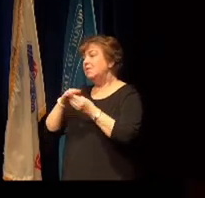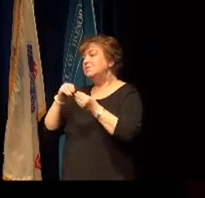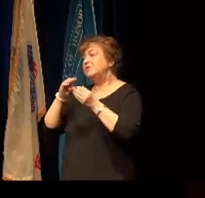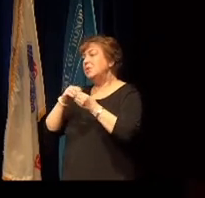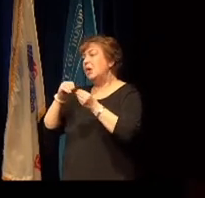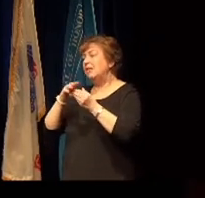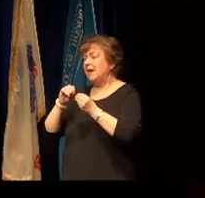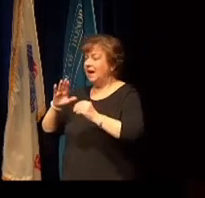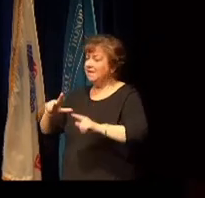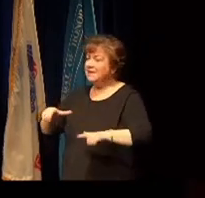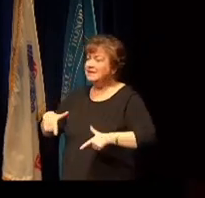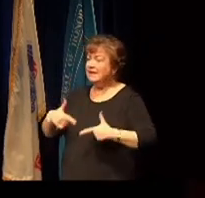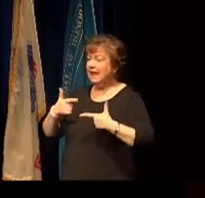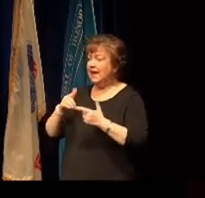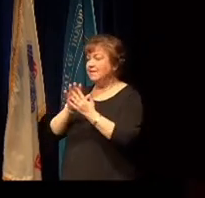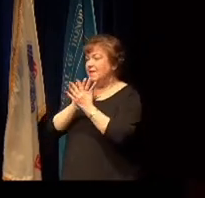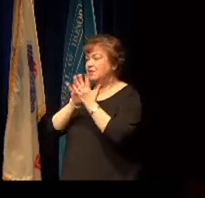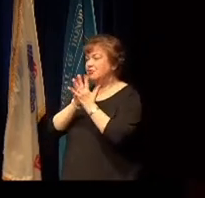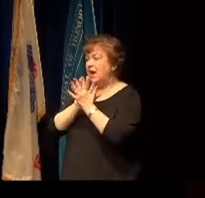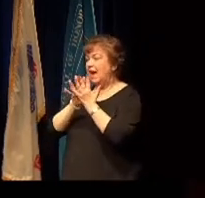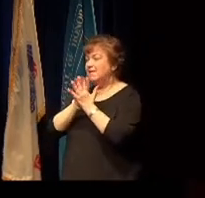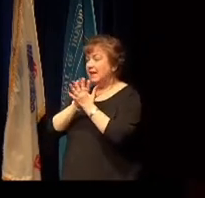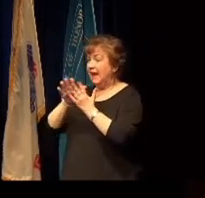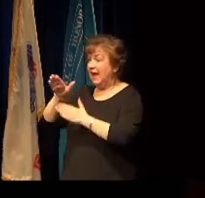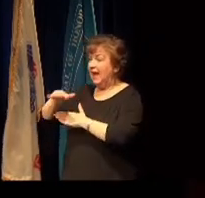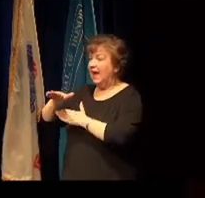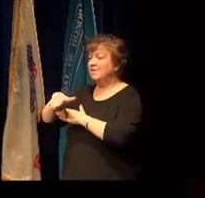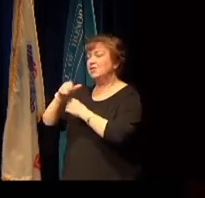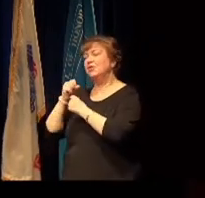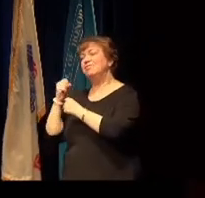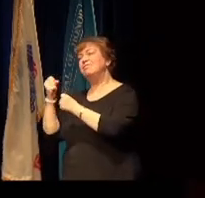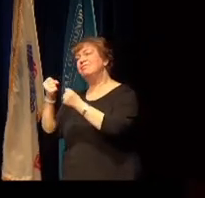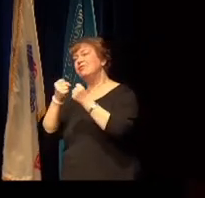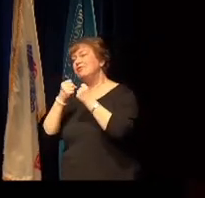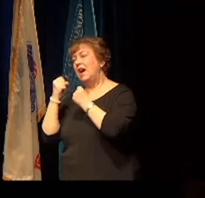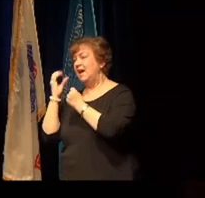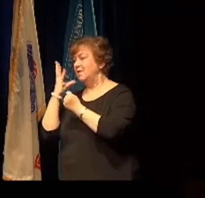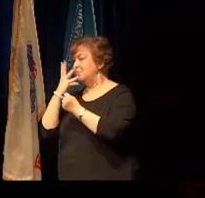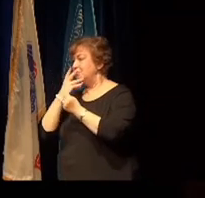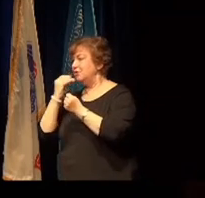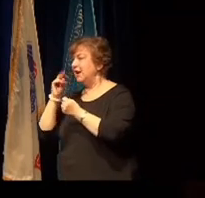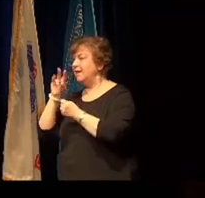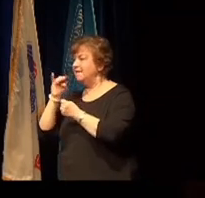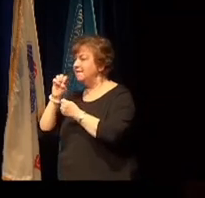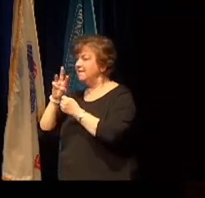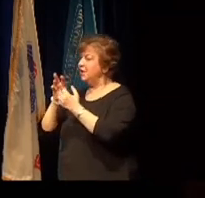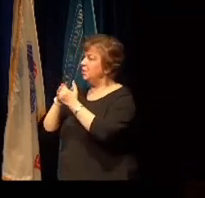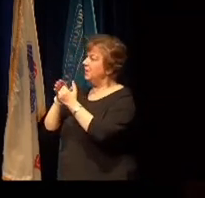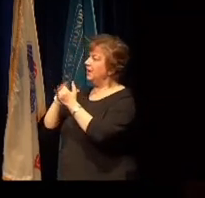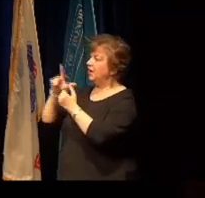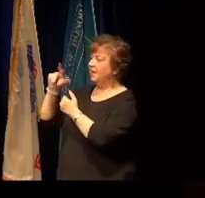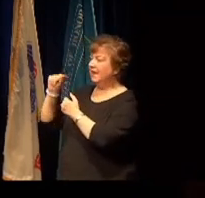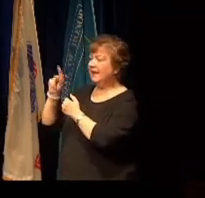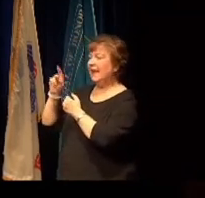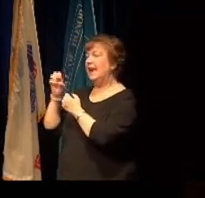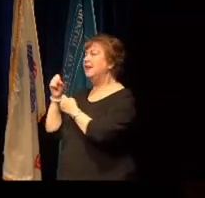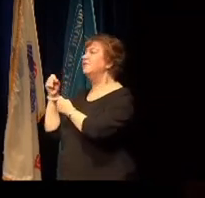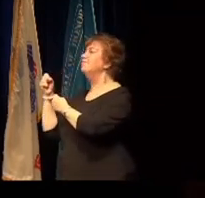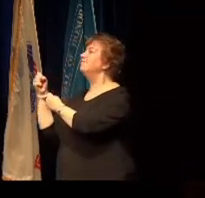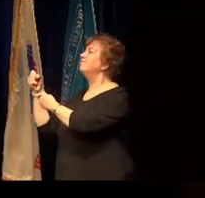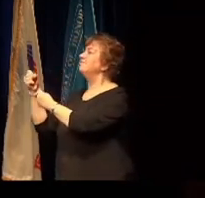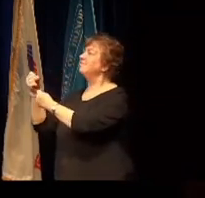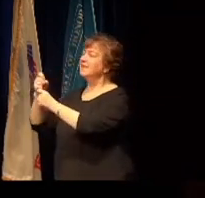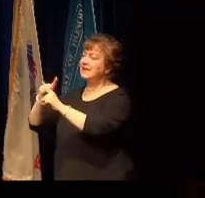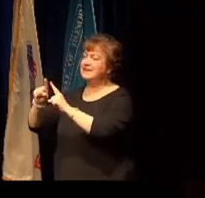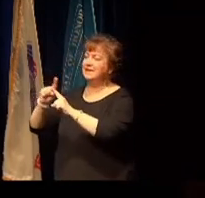traffic. In the afternoons, we took the scenic route, driving alongside the lake and on winding cliff roads. Sometimes he would